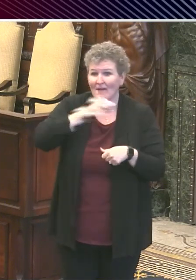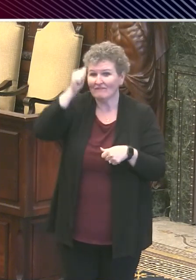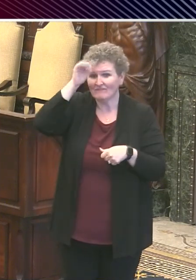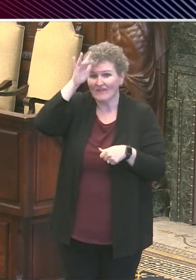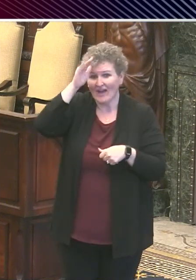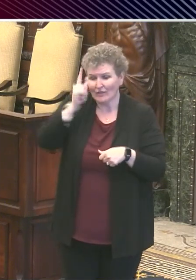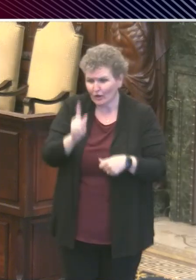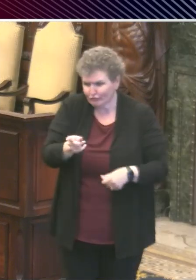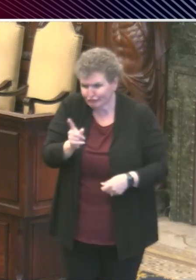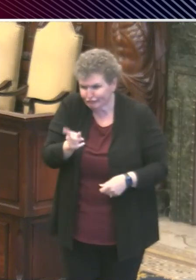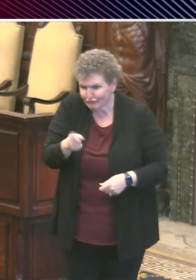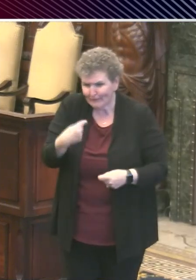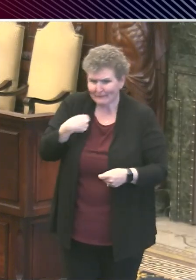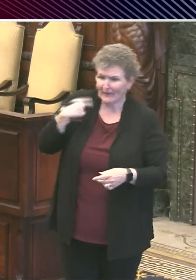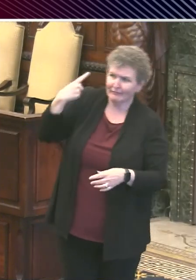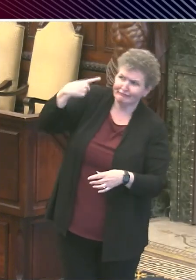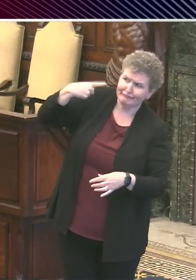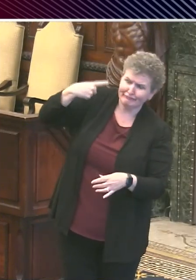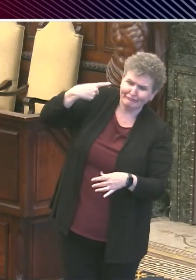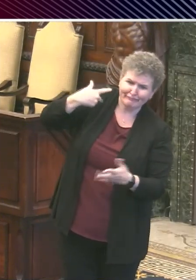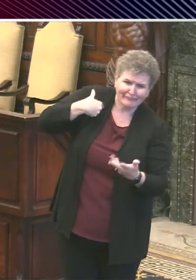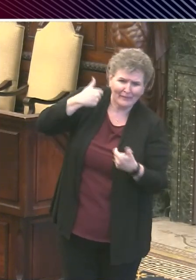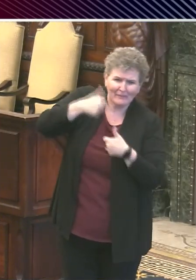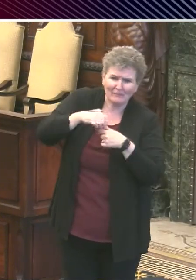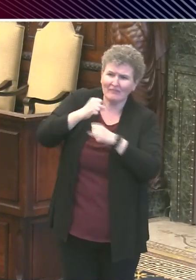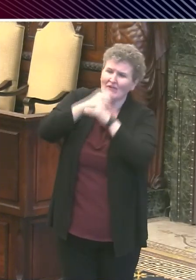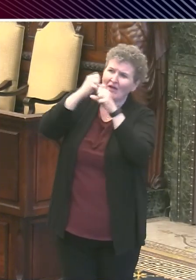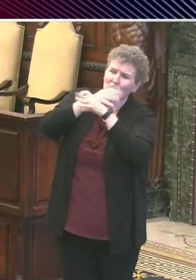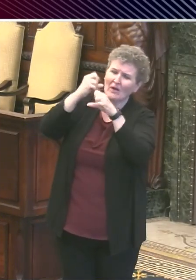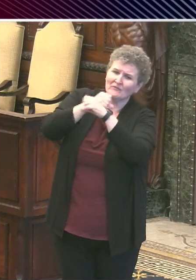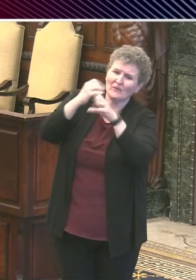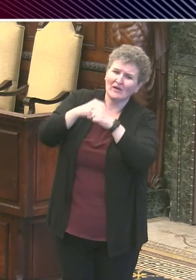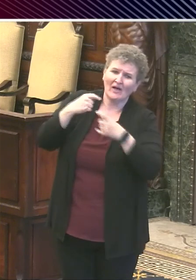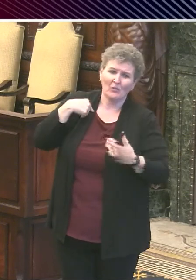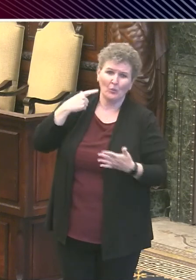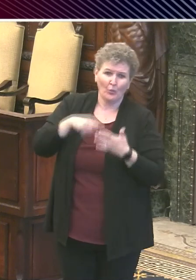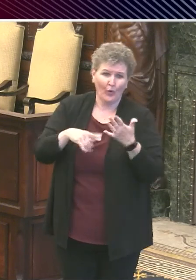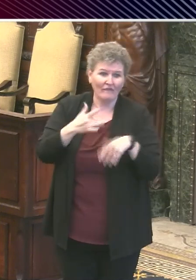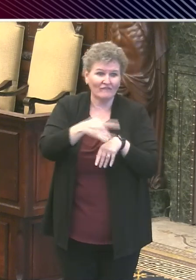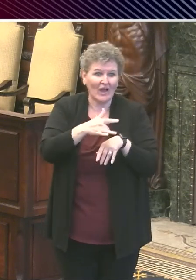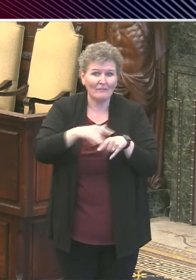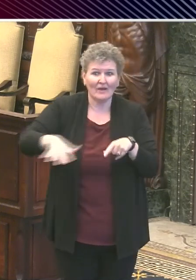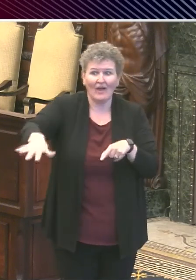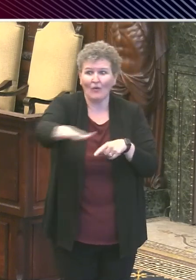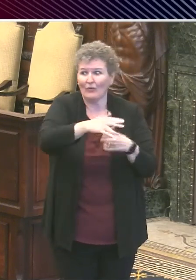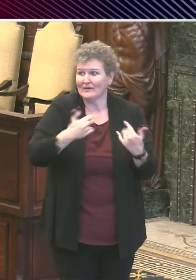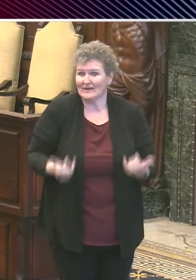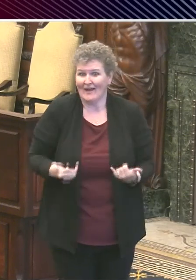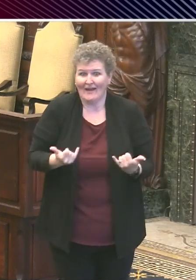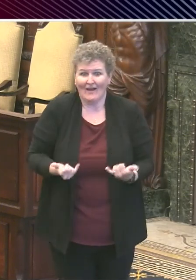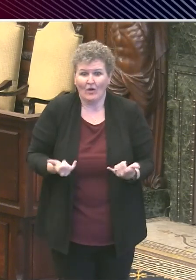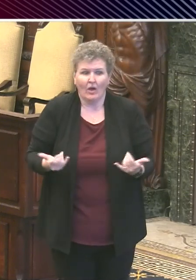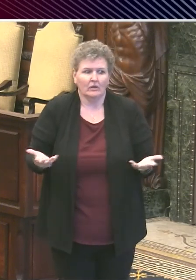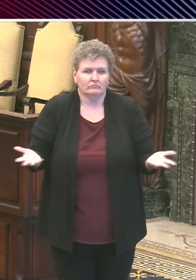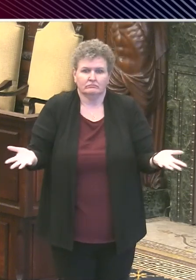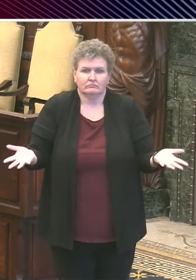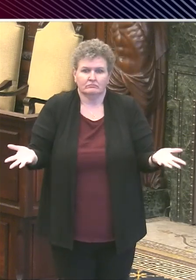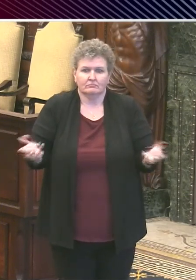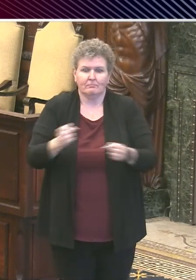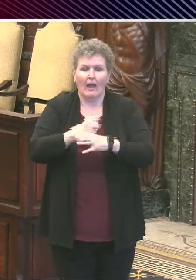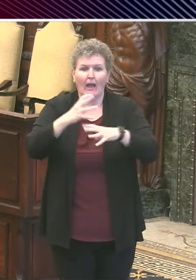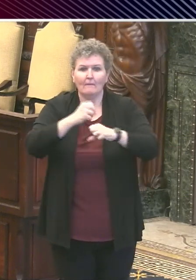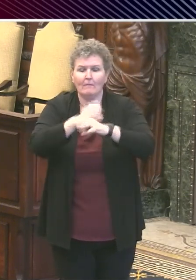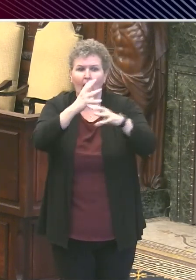general. I think that what's available to people now is insanely explosive and ridiculous amounts